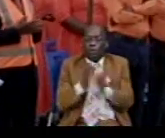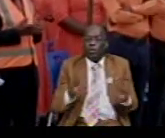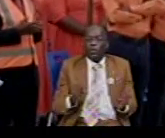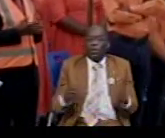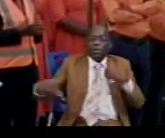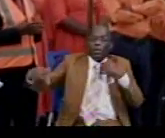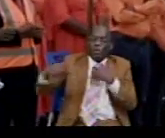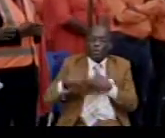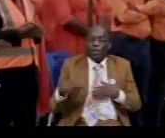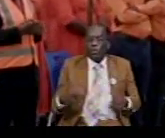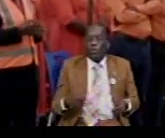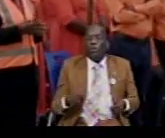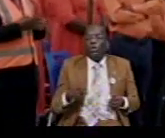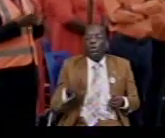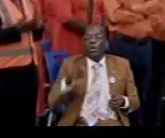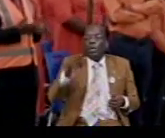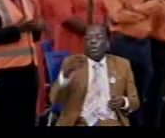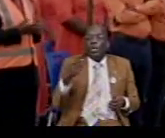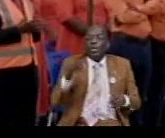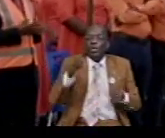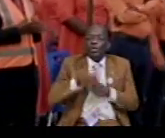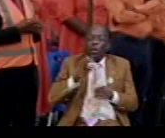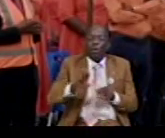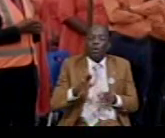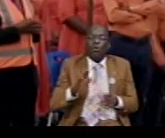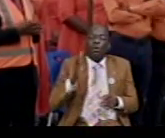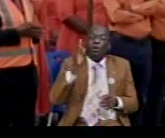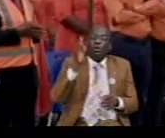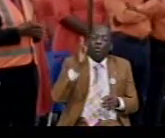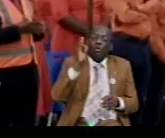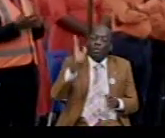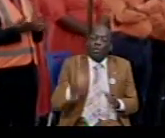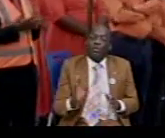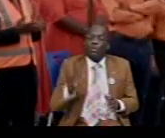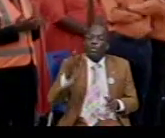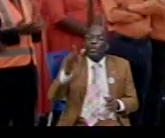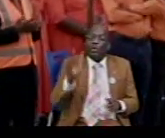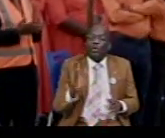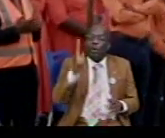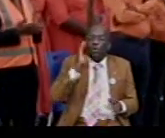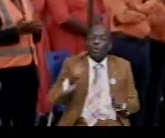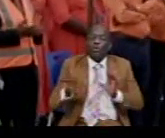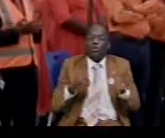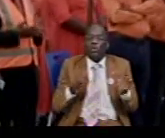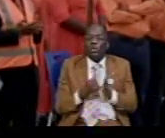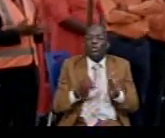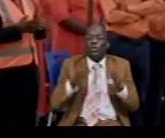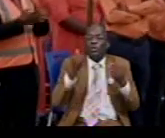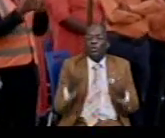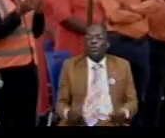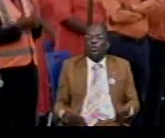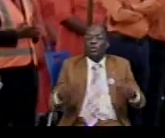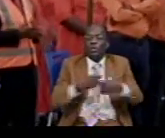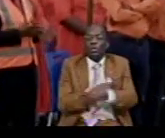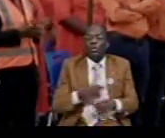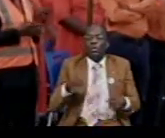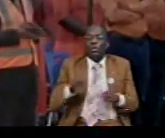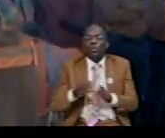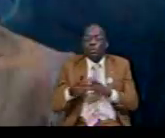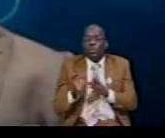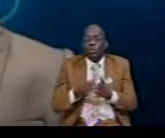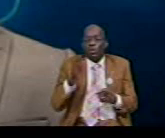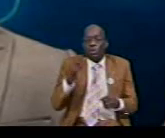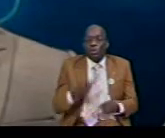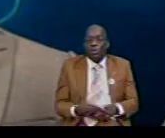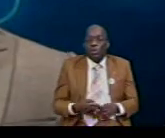in everything, your ministry. That God Almighty will do that today. In Jesus' name we pray. So let's pray